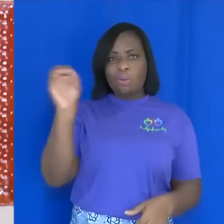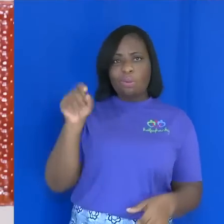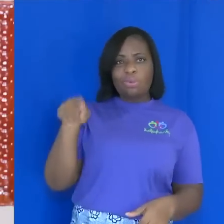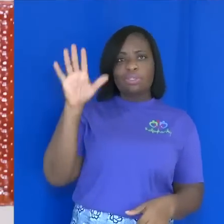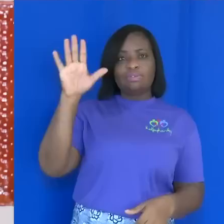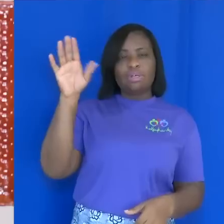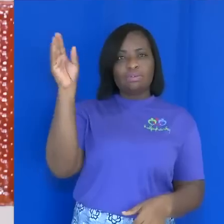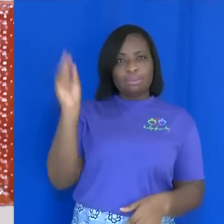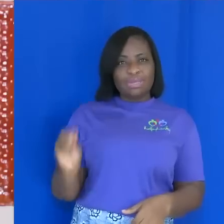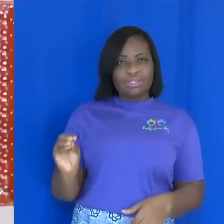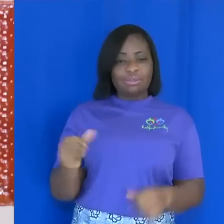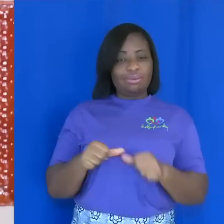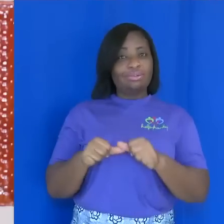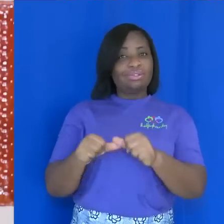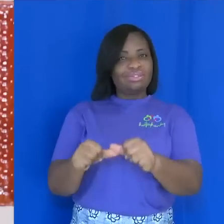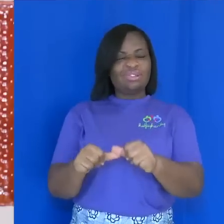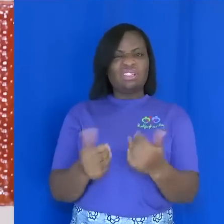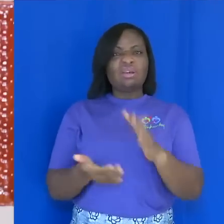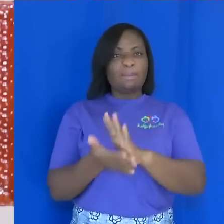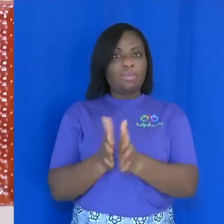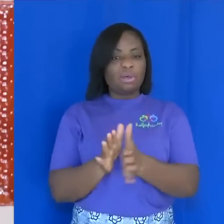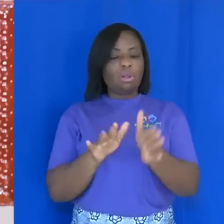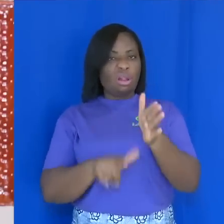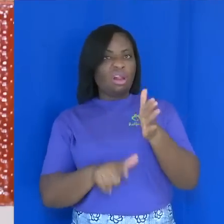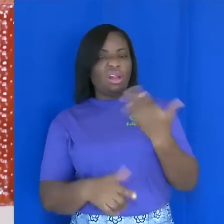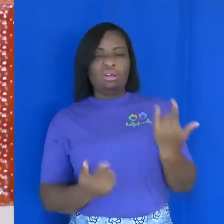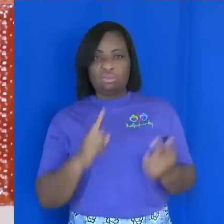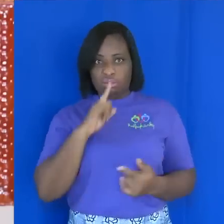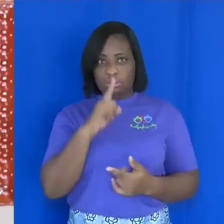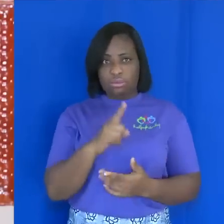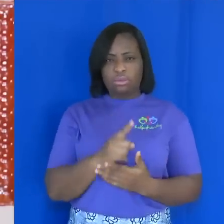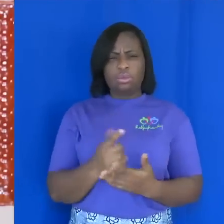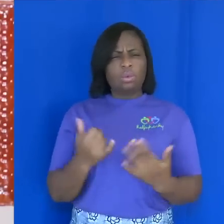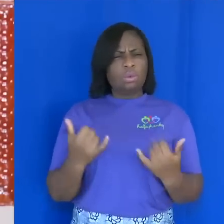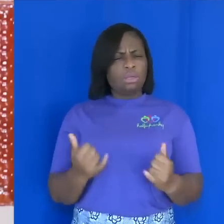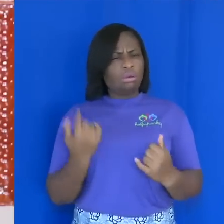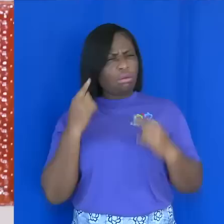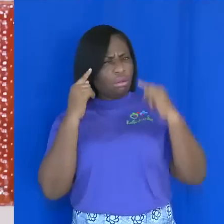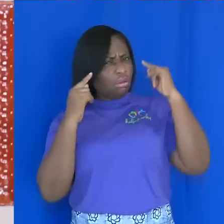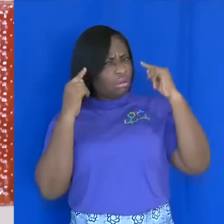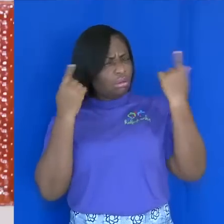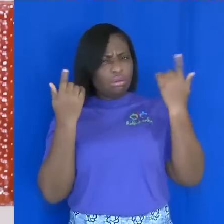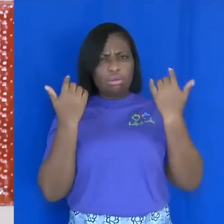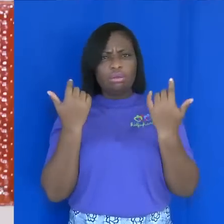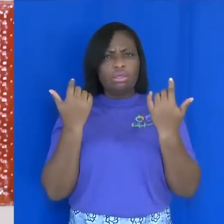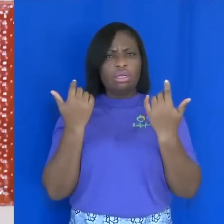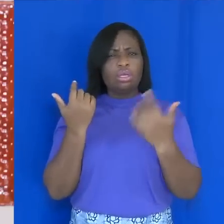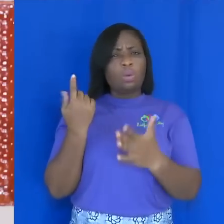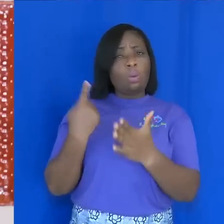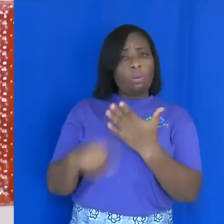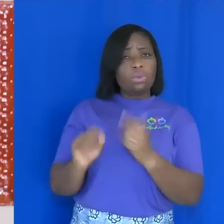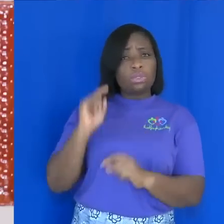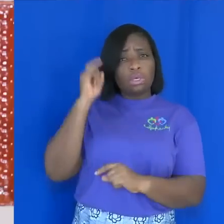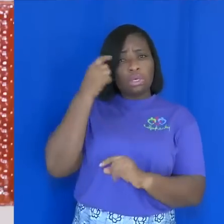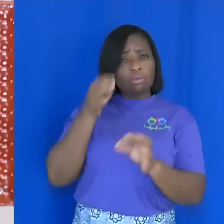0.5%, continues to remain very low. When you take a close look at the measures some